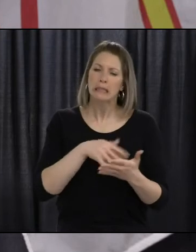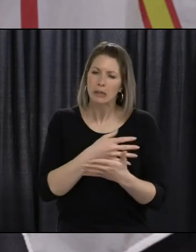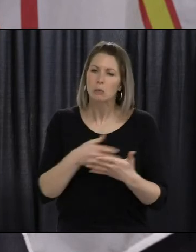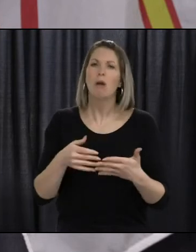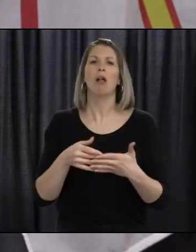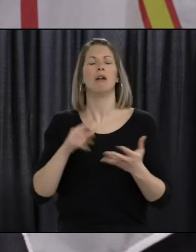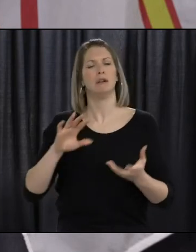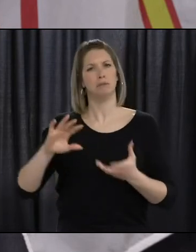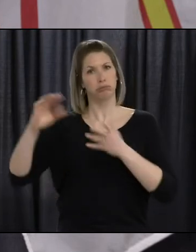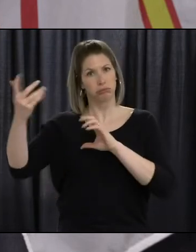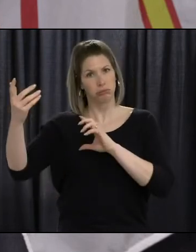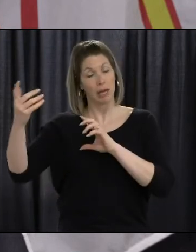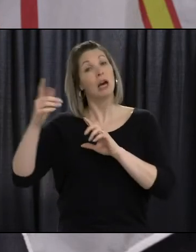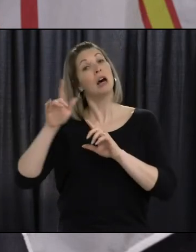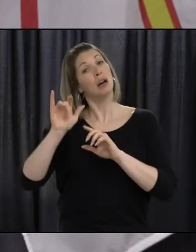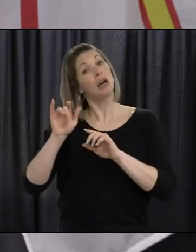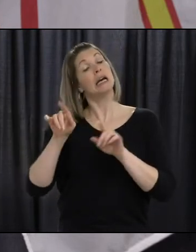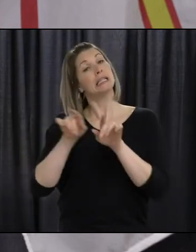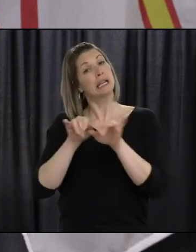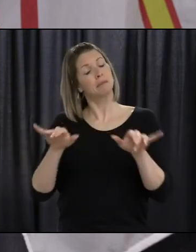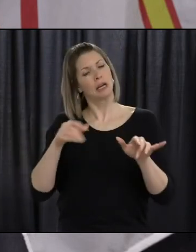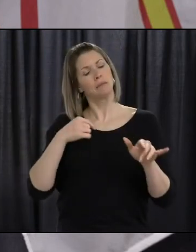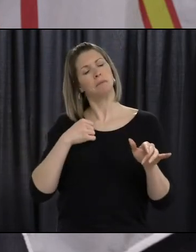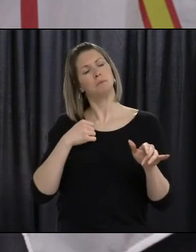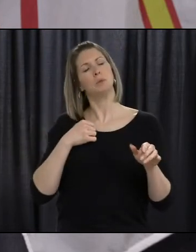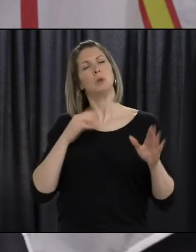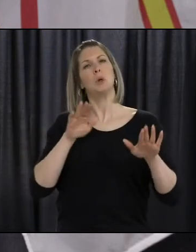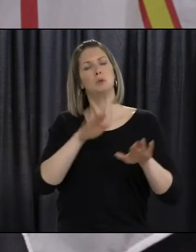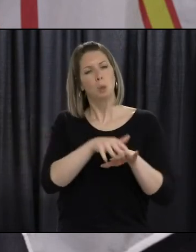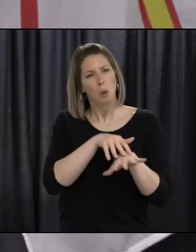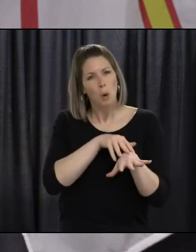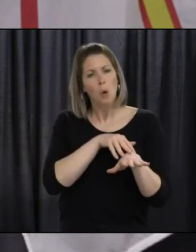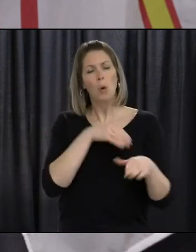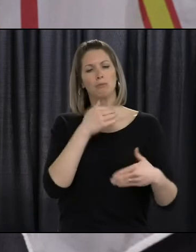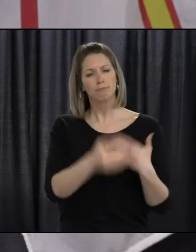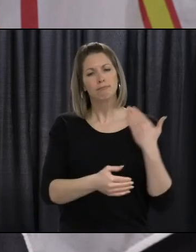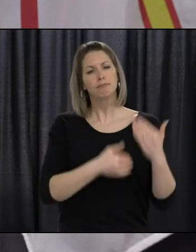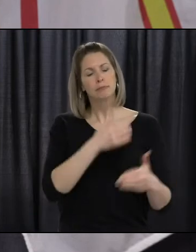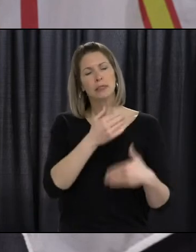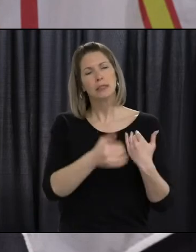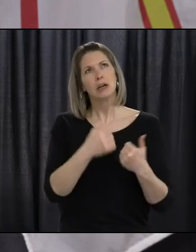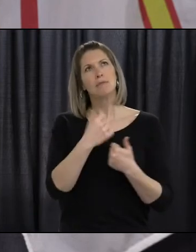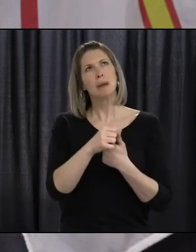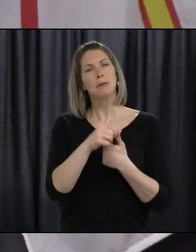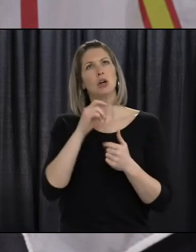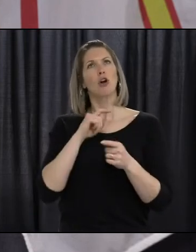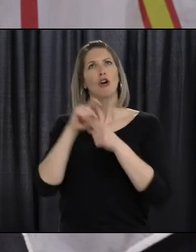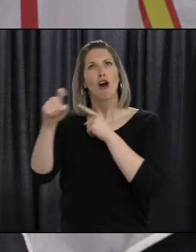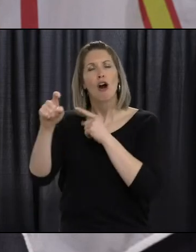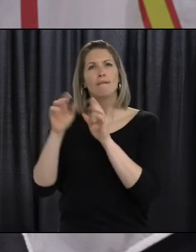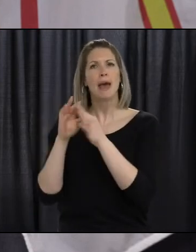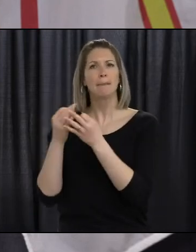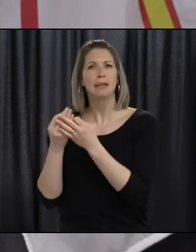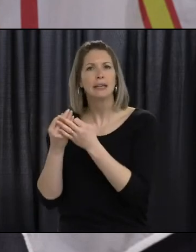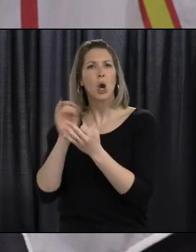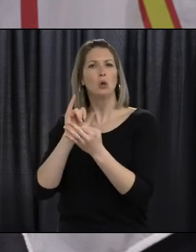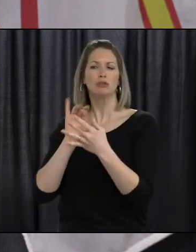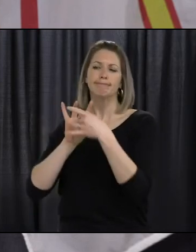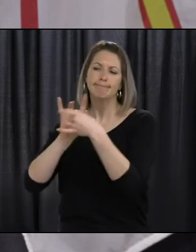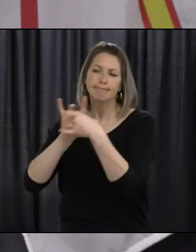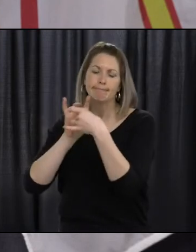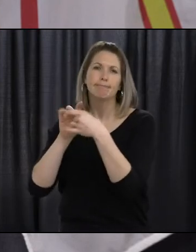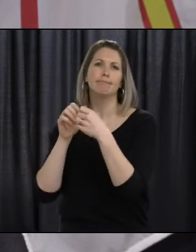down, reflect, and reconnect with family members within our own bubble. It has provided us with an opportunity to spend